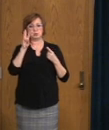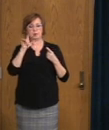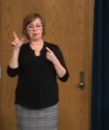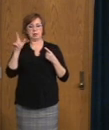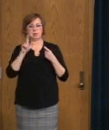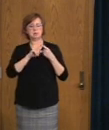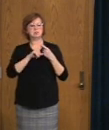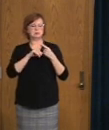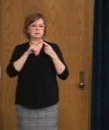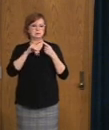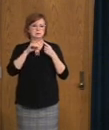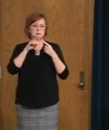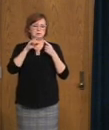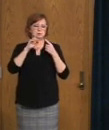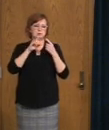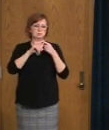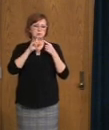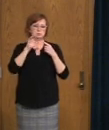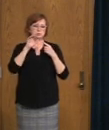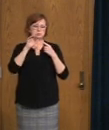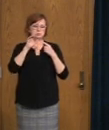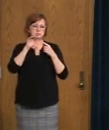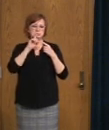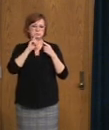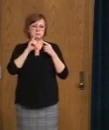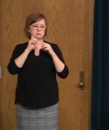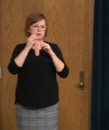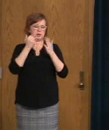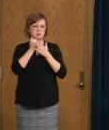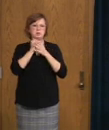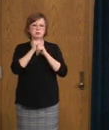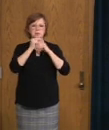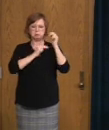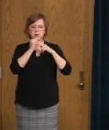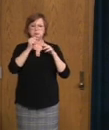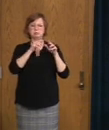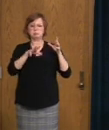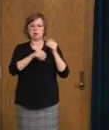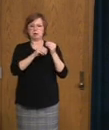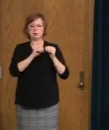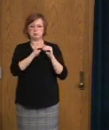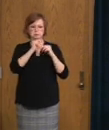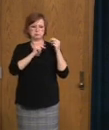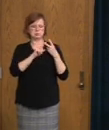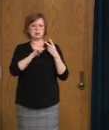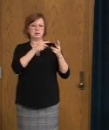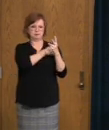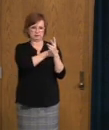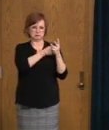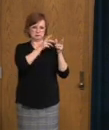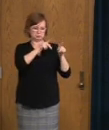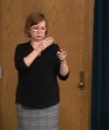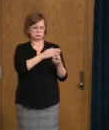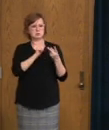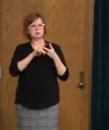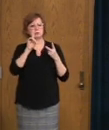his capacity as our logistics lead for the vaccine pilot and the rollout. Also joining us is Mr. Derek Miller, the